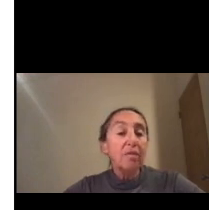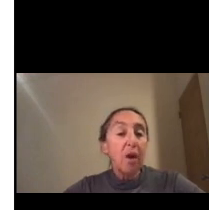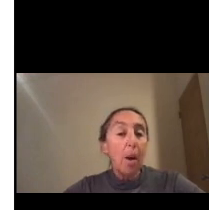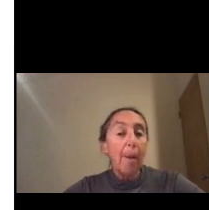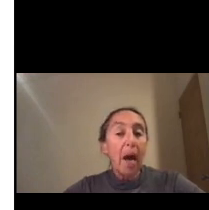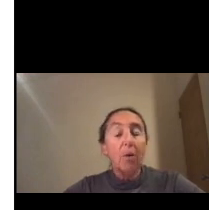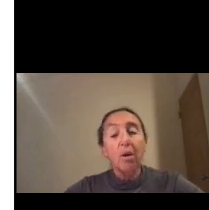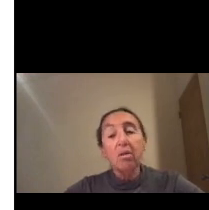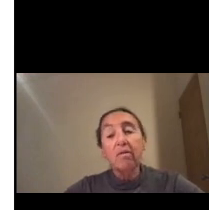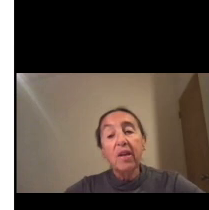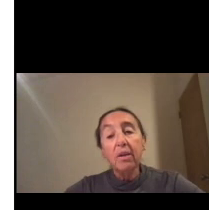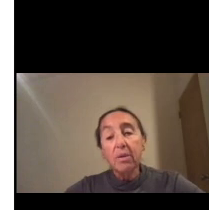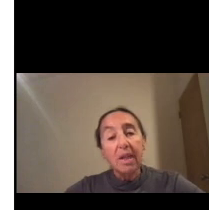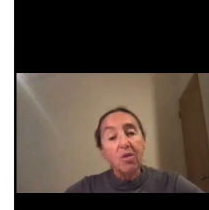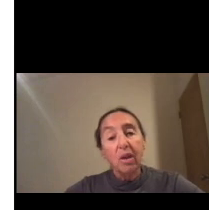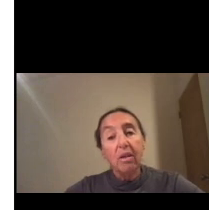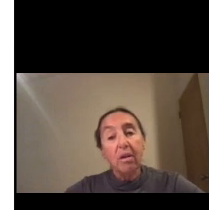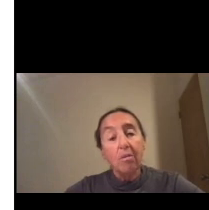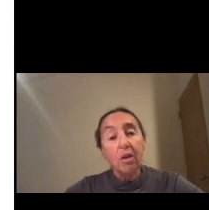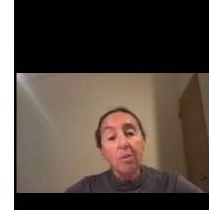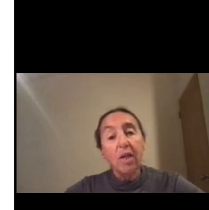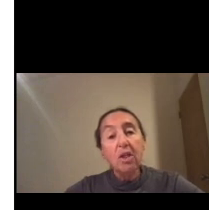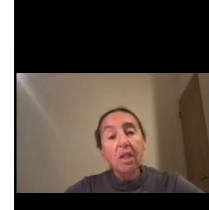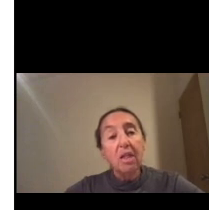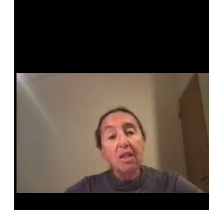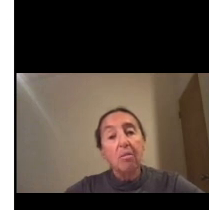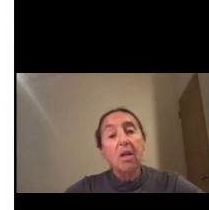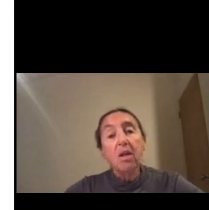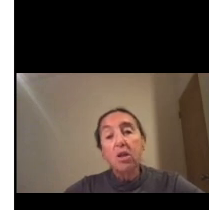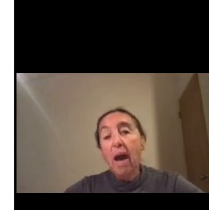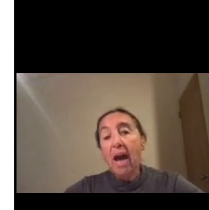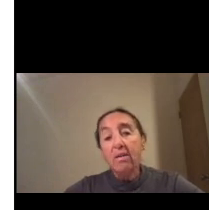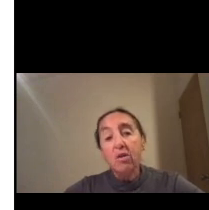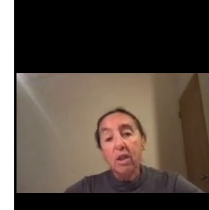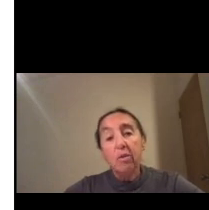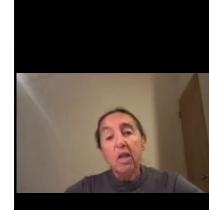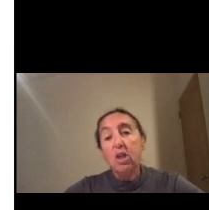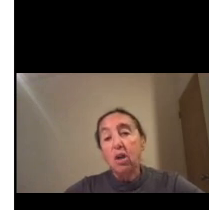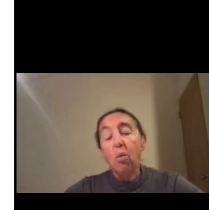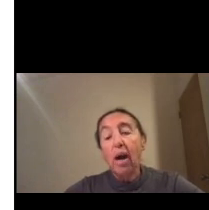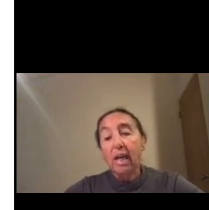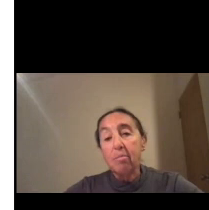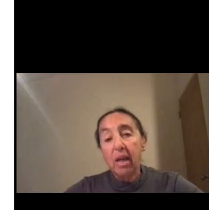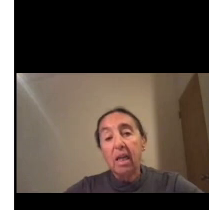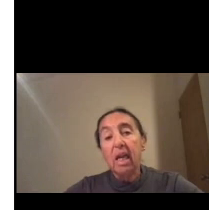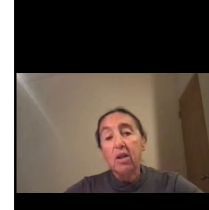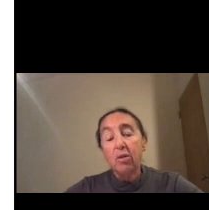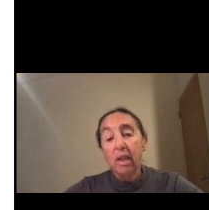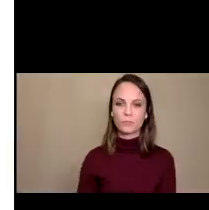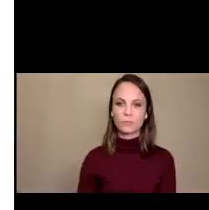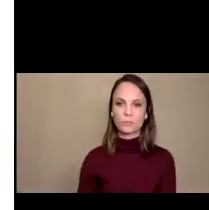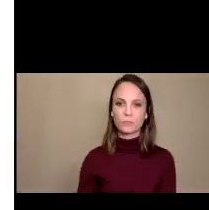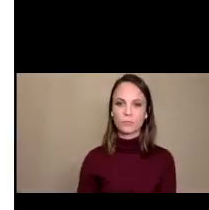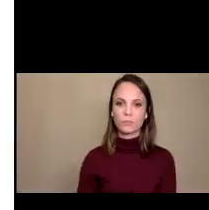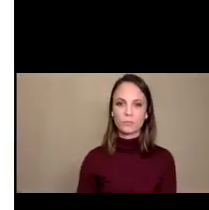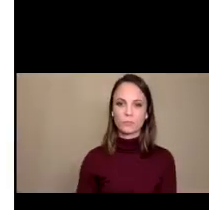shift from our vehicle-centric transportation system to active transportation, walking, biking, and